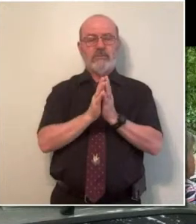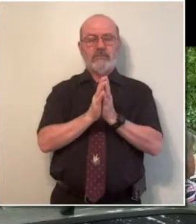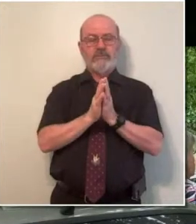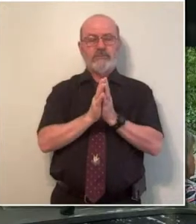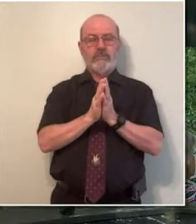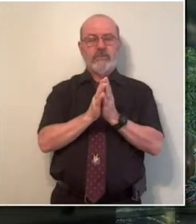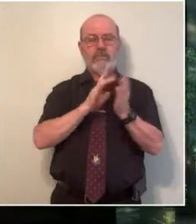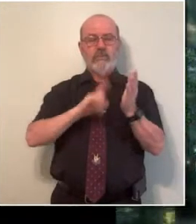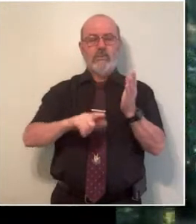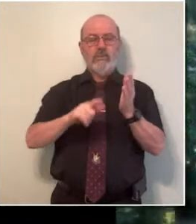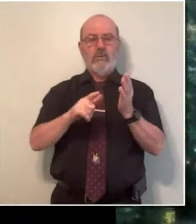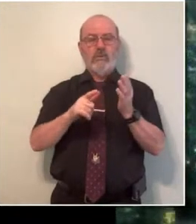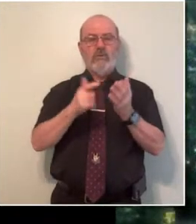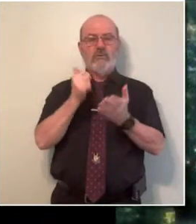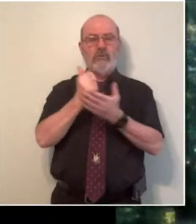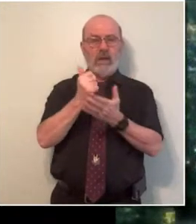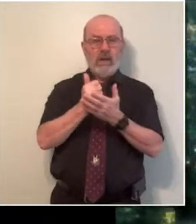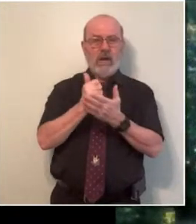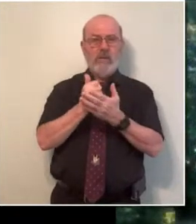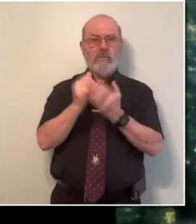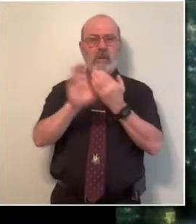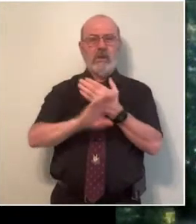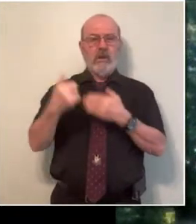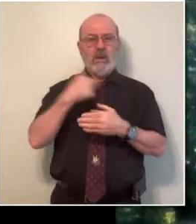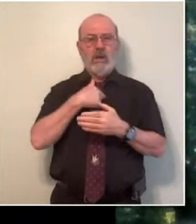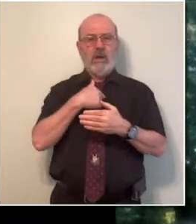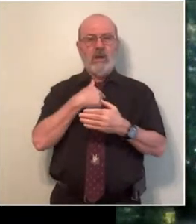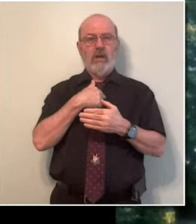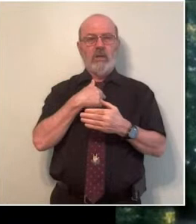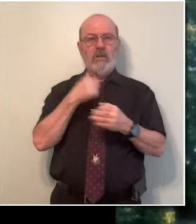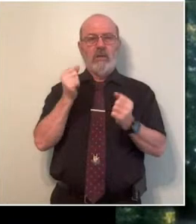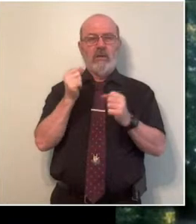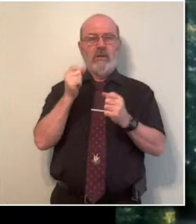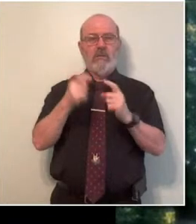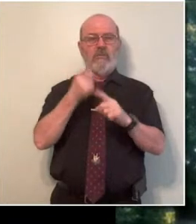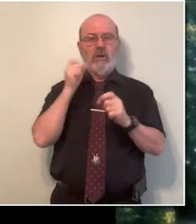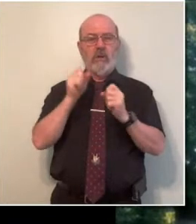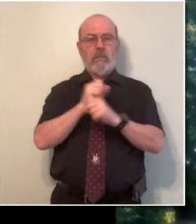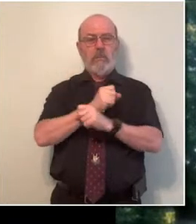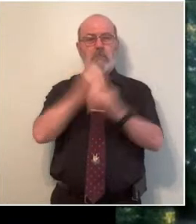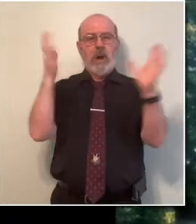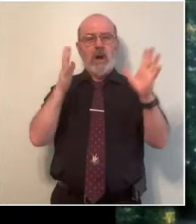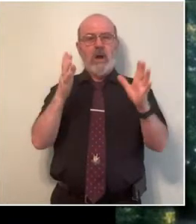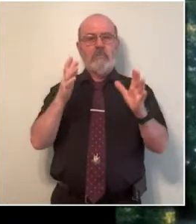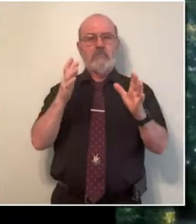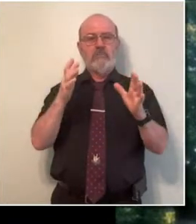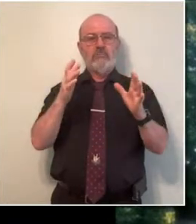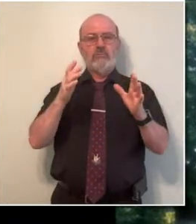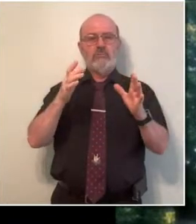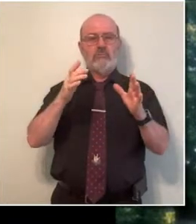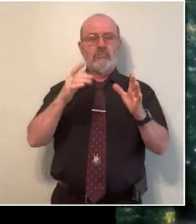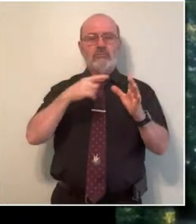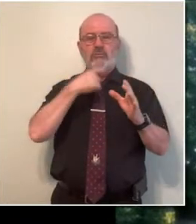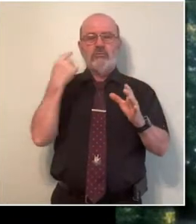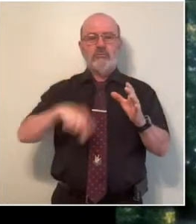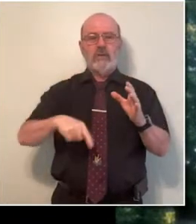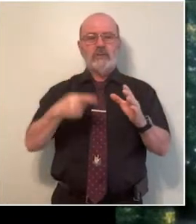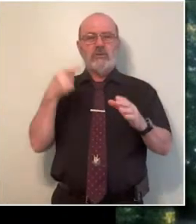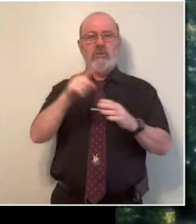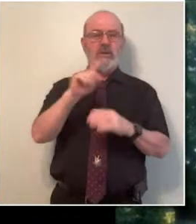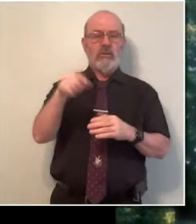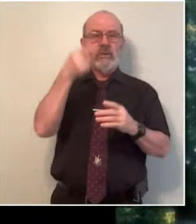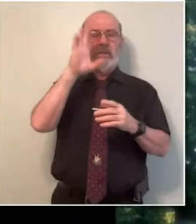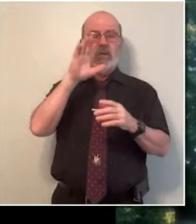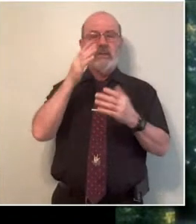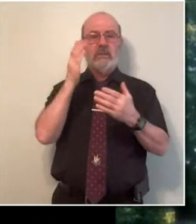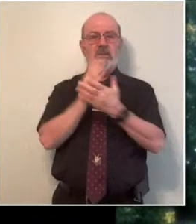to intercede and guard us from a nuclear explosion. Russia is threatening and only the Lord can stop it. There's